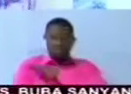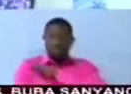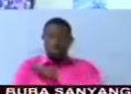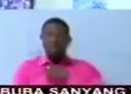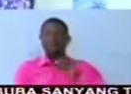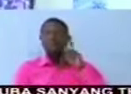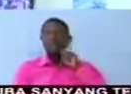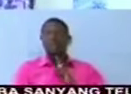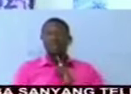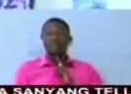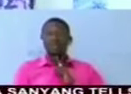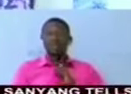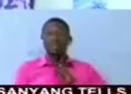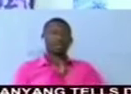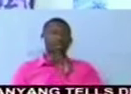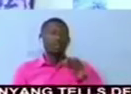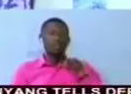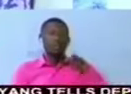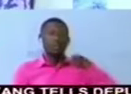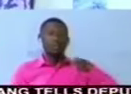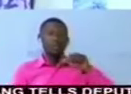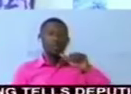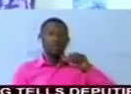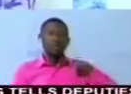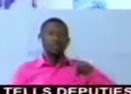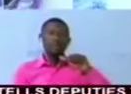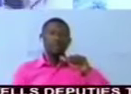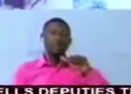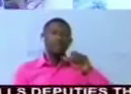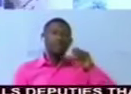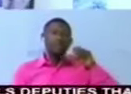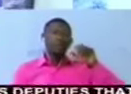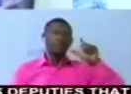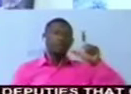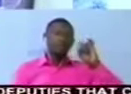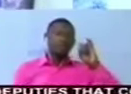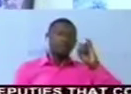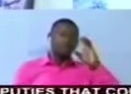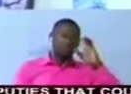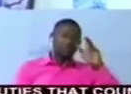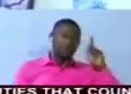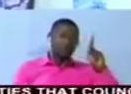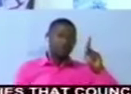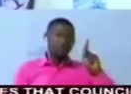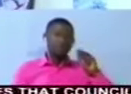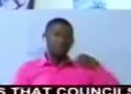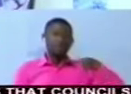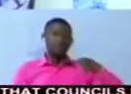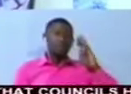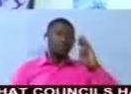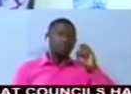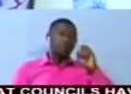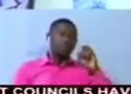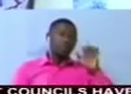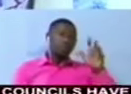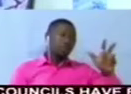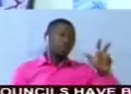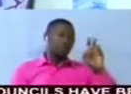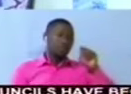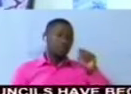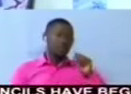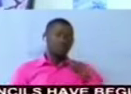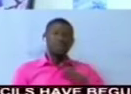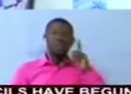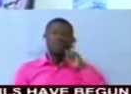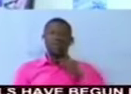bo. My father's brother. My malin bo. Mo suma papa ñoo bokk benn ndey. He's my father's younger